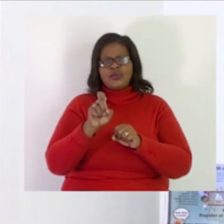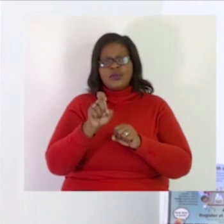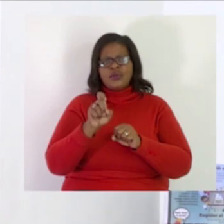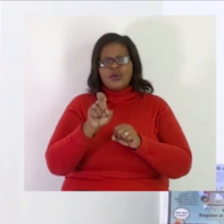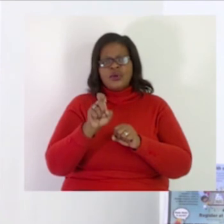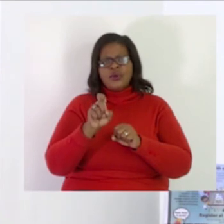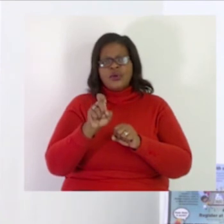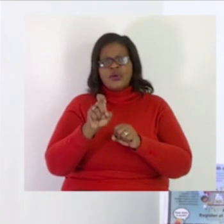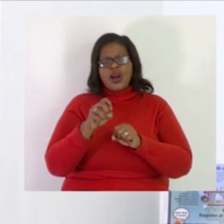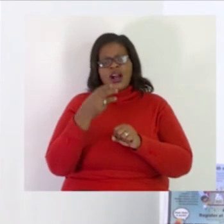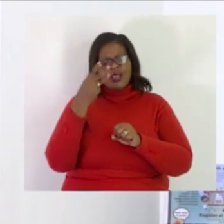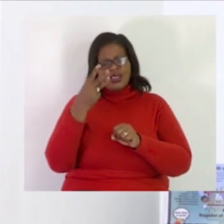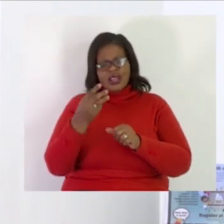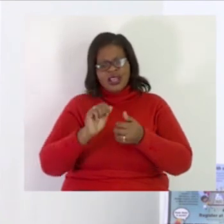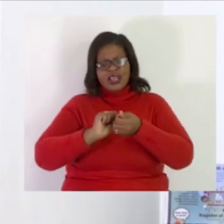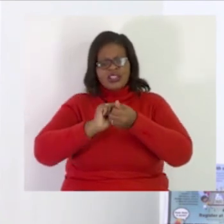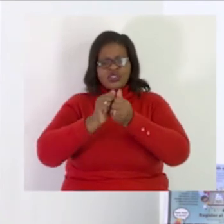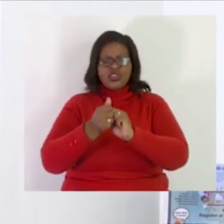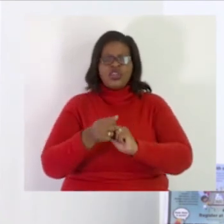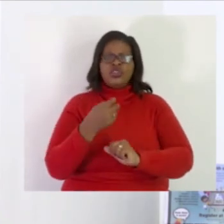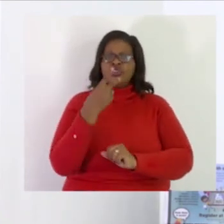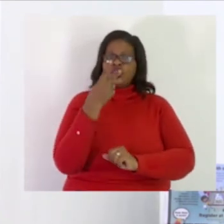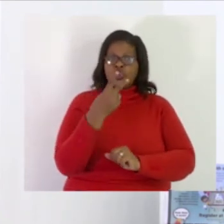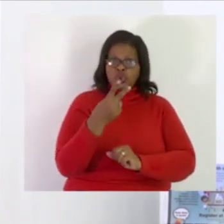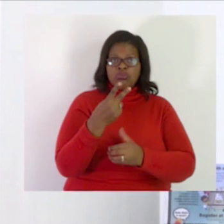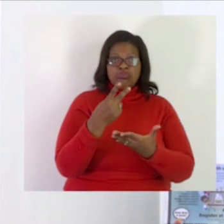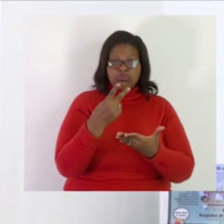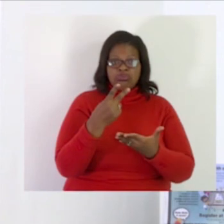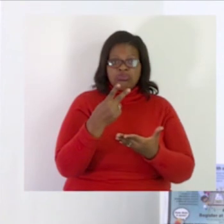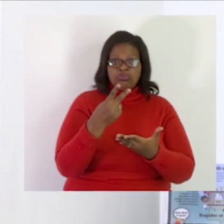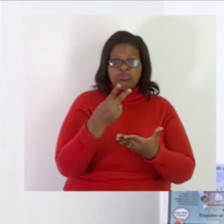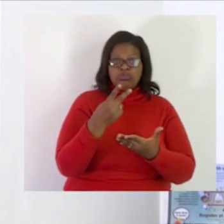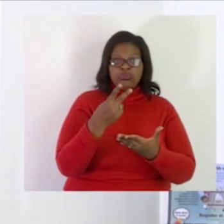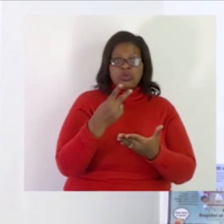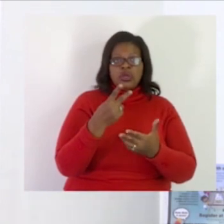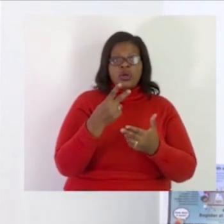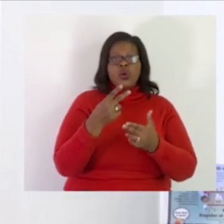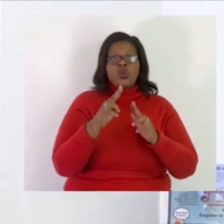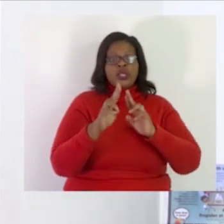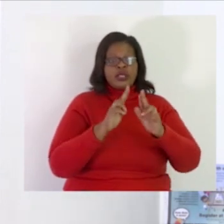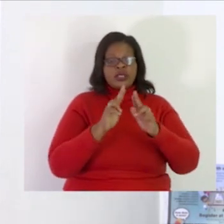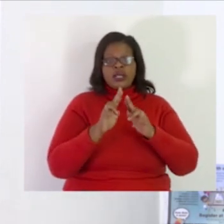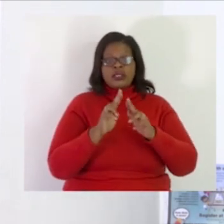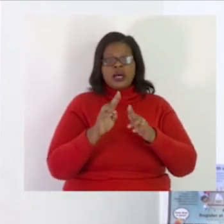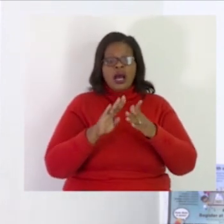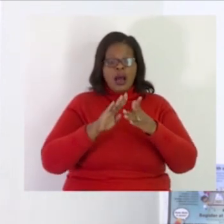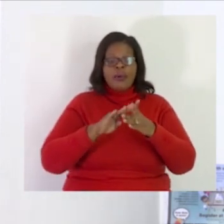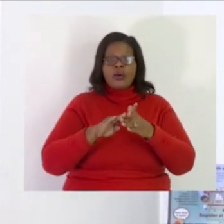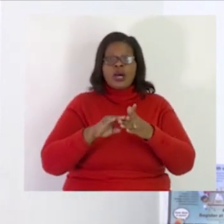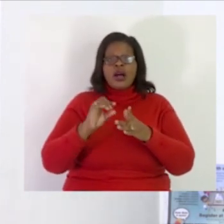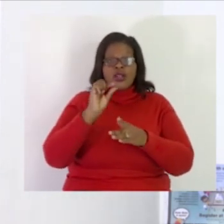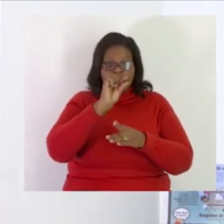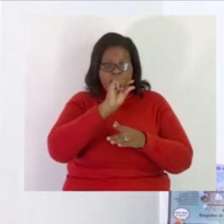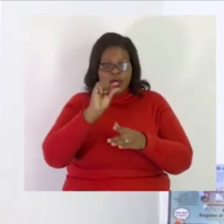3 change 2? In the notes, we talk about scores. It's the